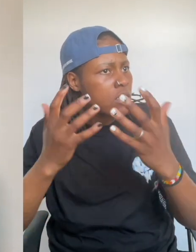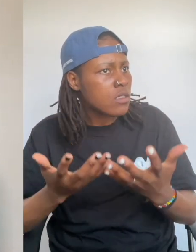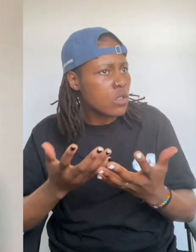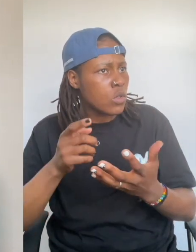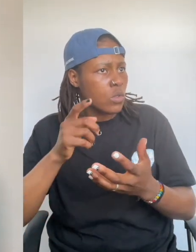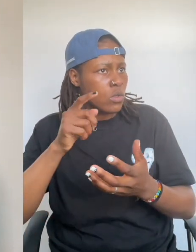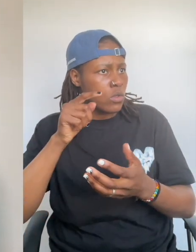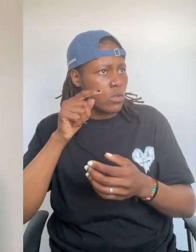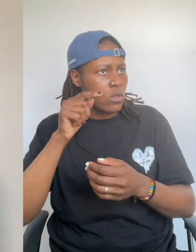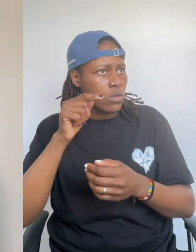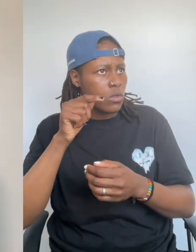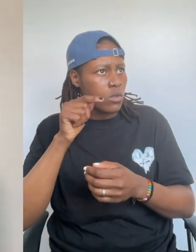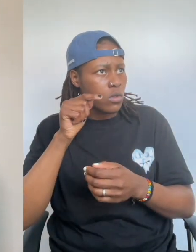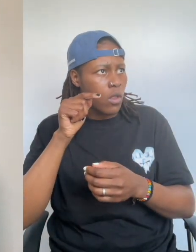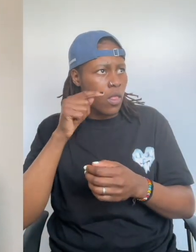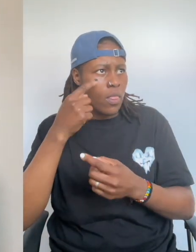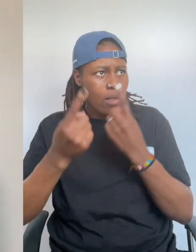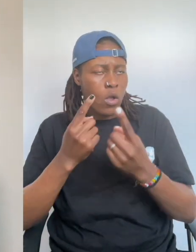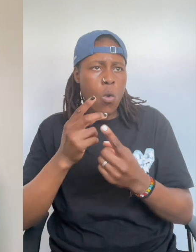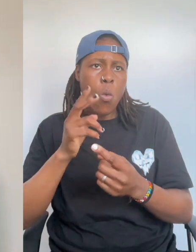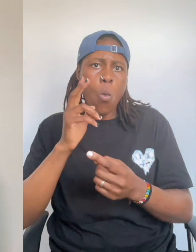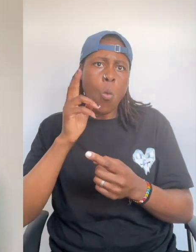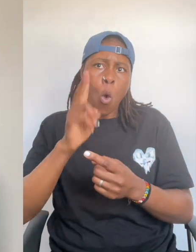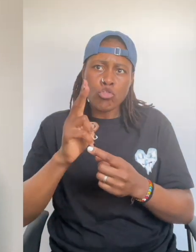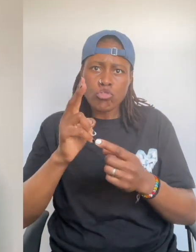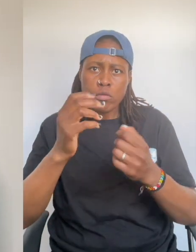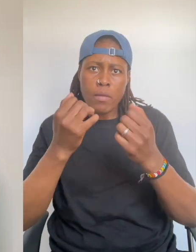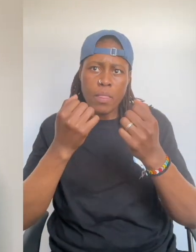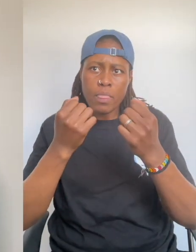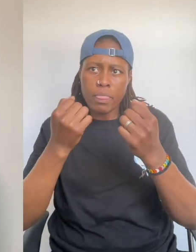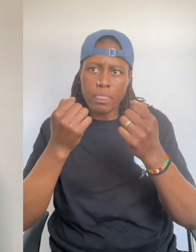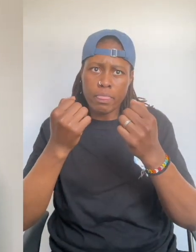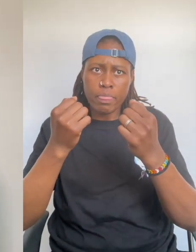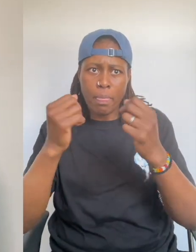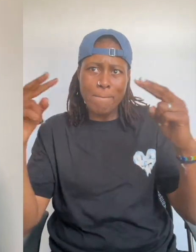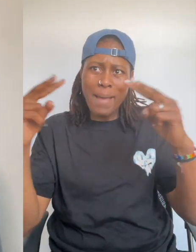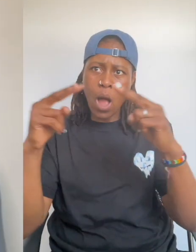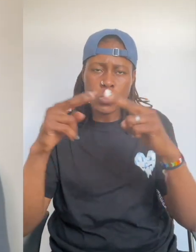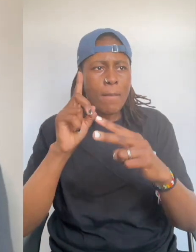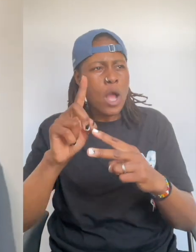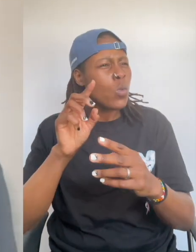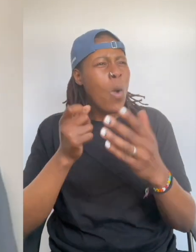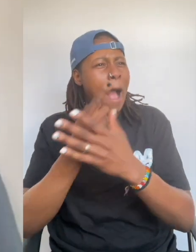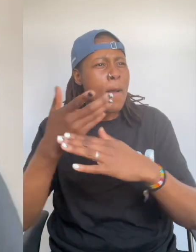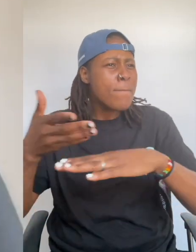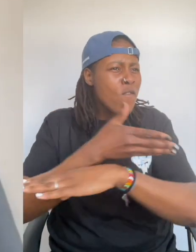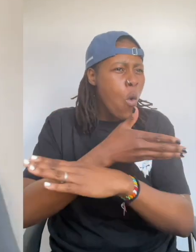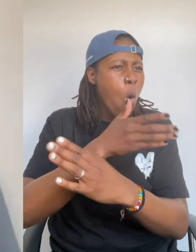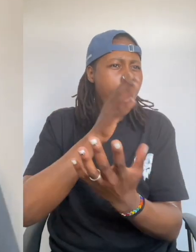you're interpreting? Obviously, you're going to let them watch the action during rounds, but what is it you do sort of mid rounds before after fights? Yeah.